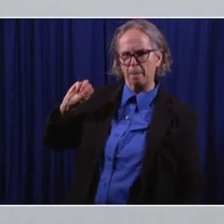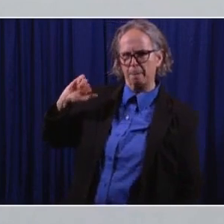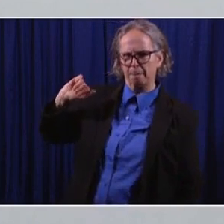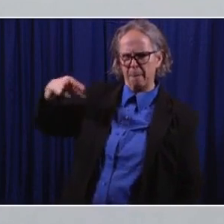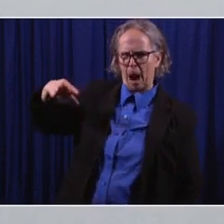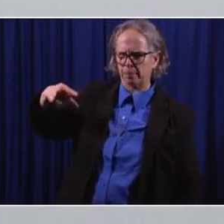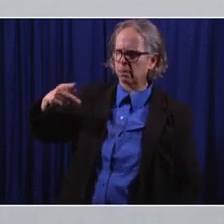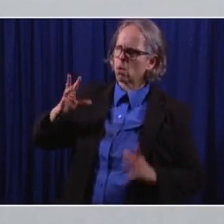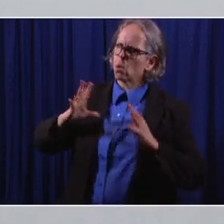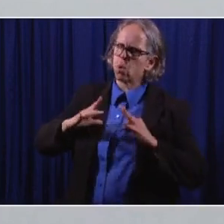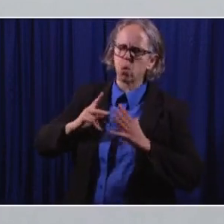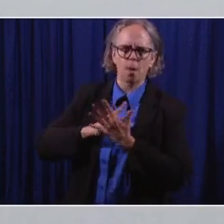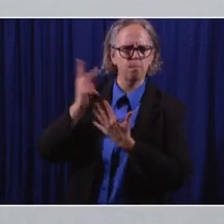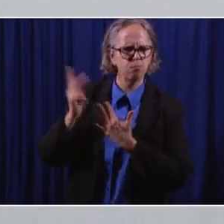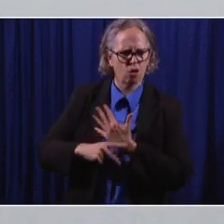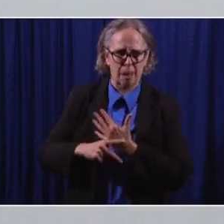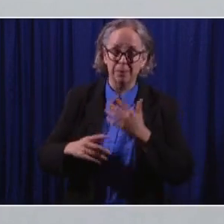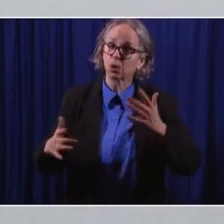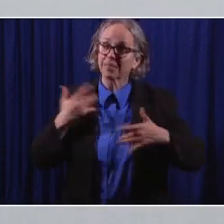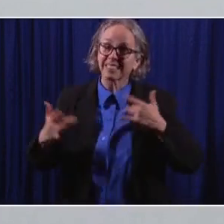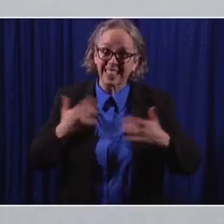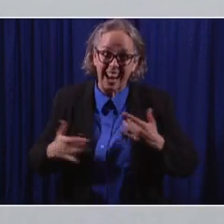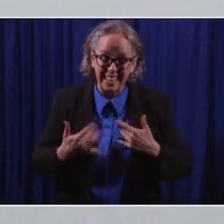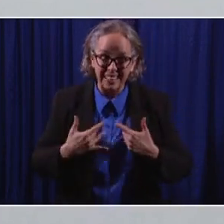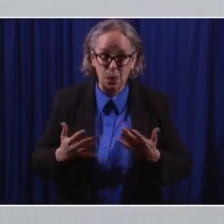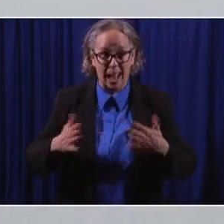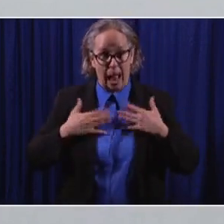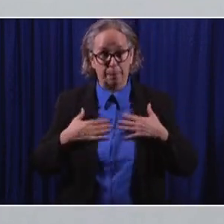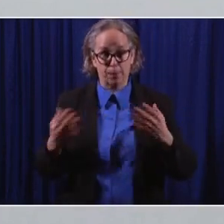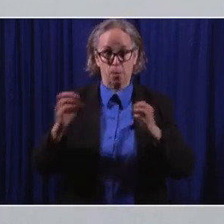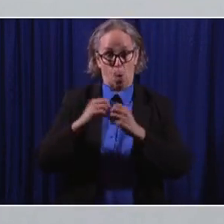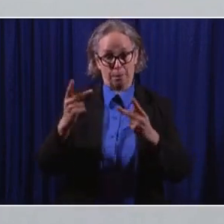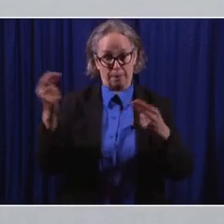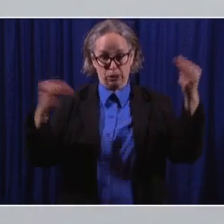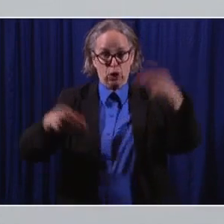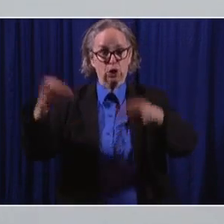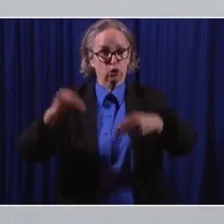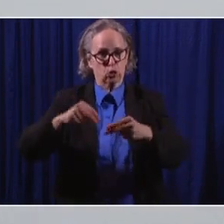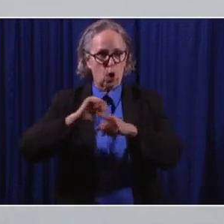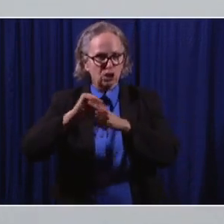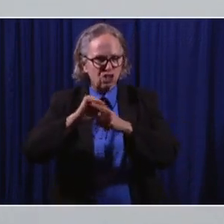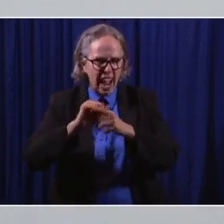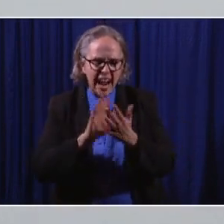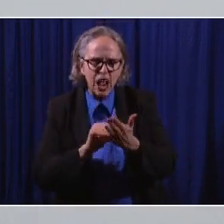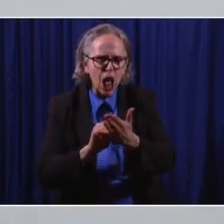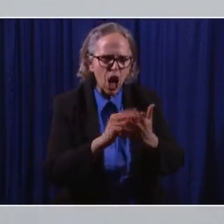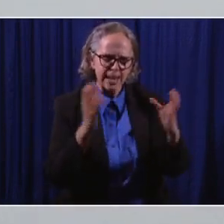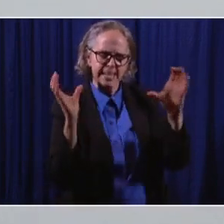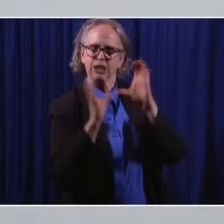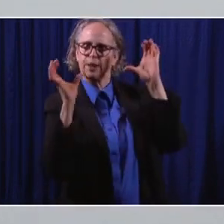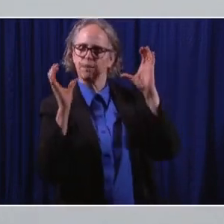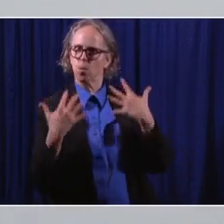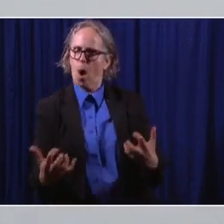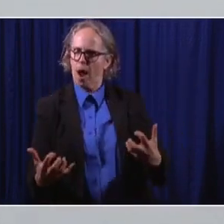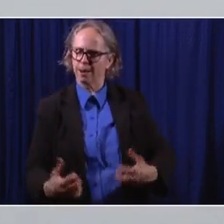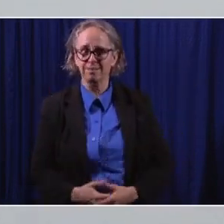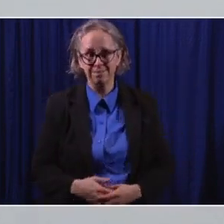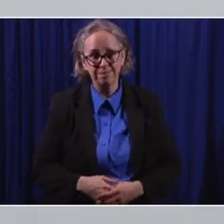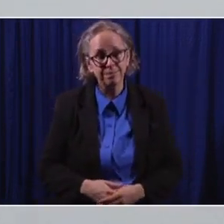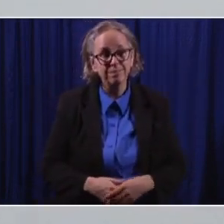we're glad to get this kicked off and get more people enrolled. Governor, and I will let you know, I got an email from a